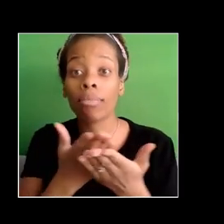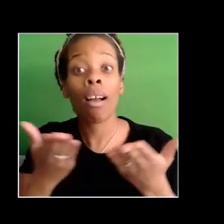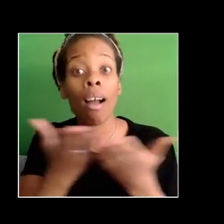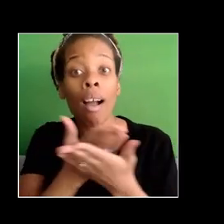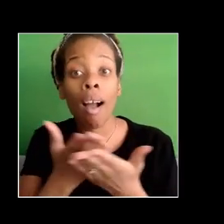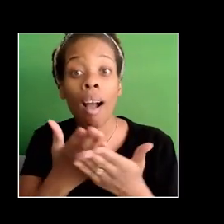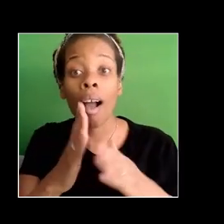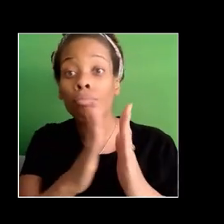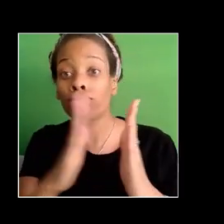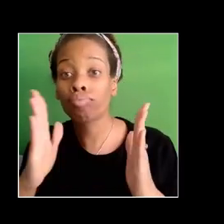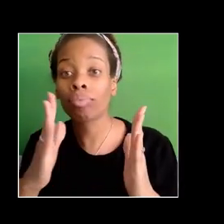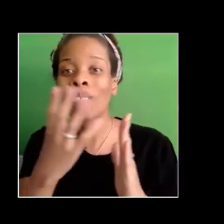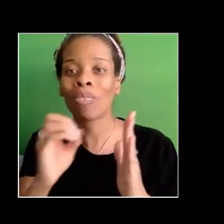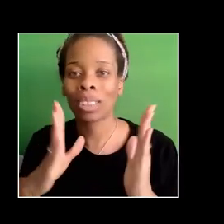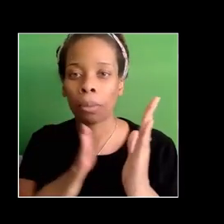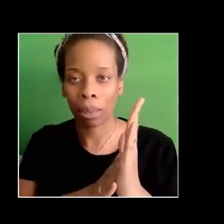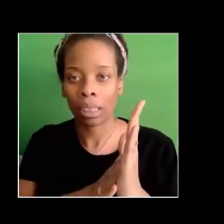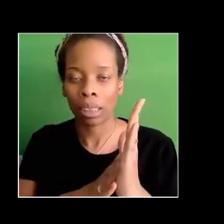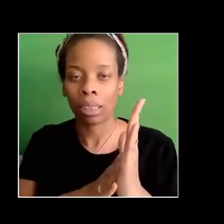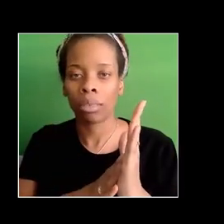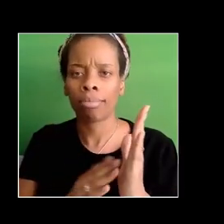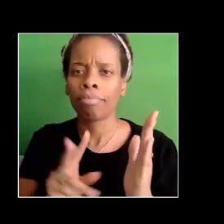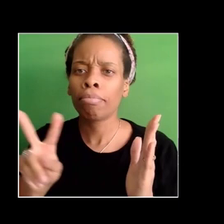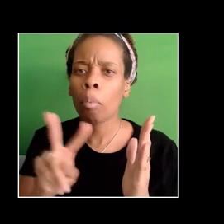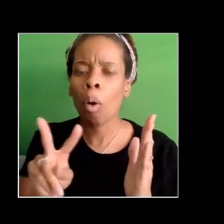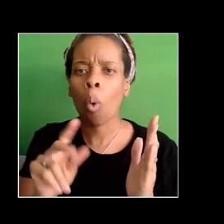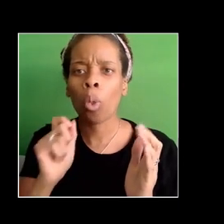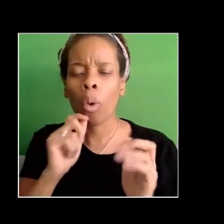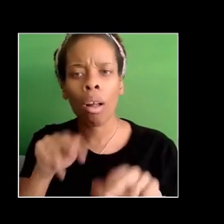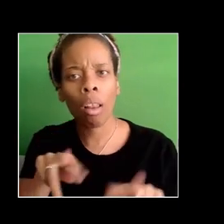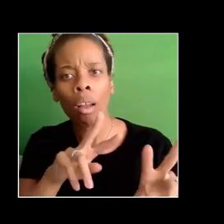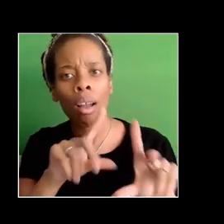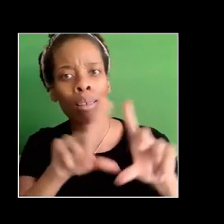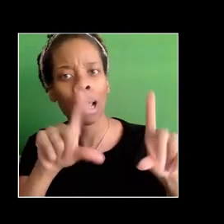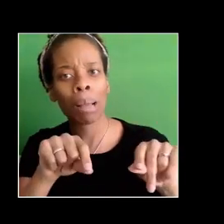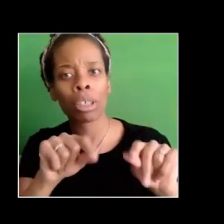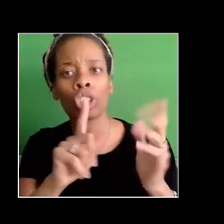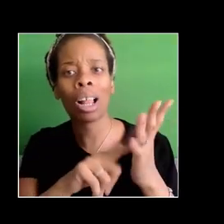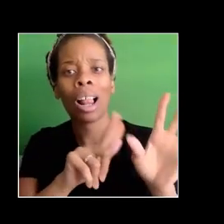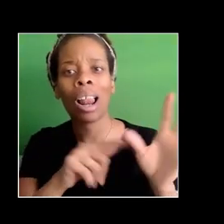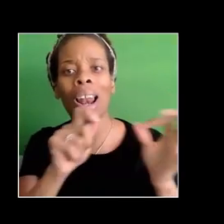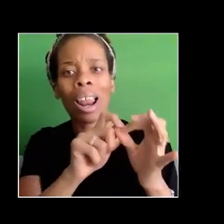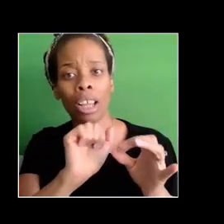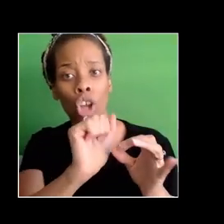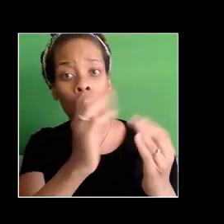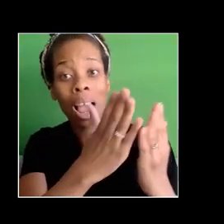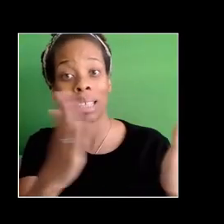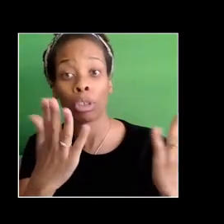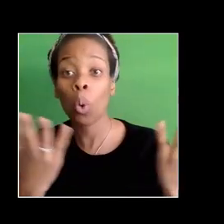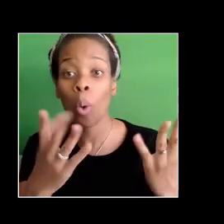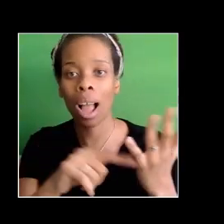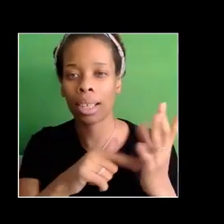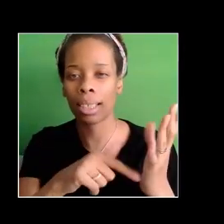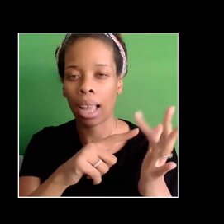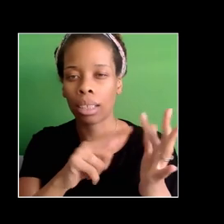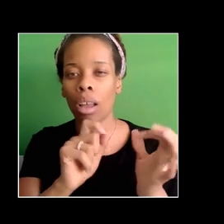50 minutes. They will be sharing some images of Lynette's exhibition at Tate Britain. And then for